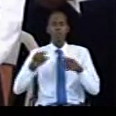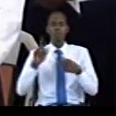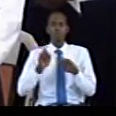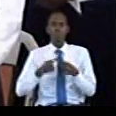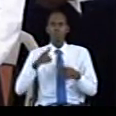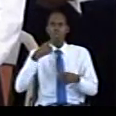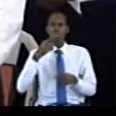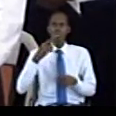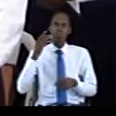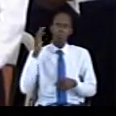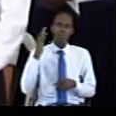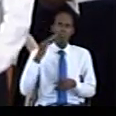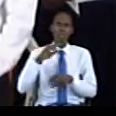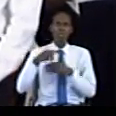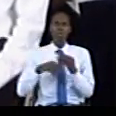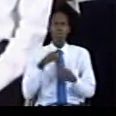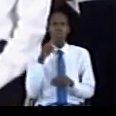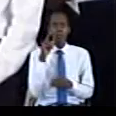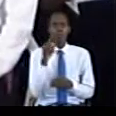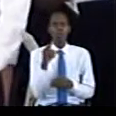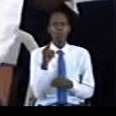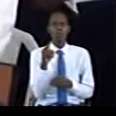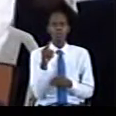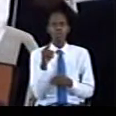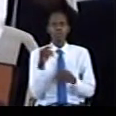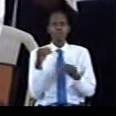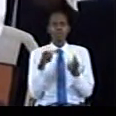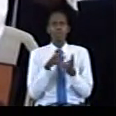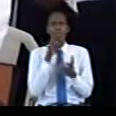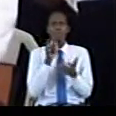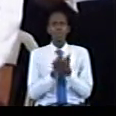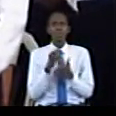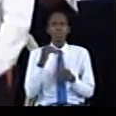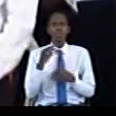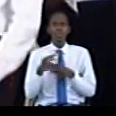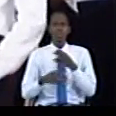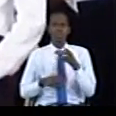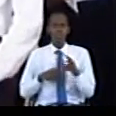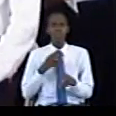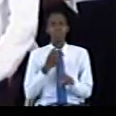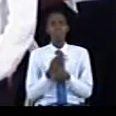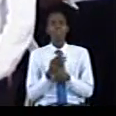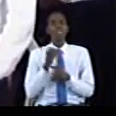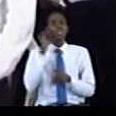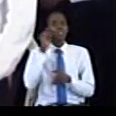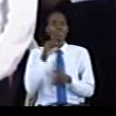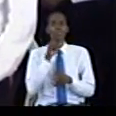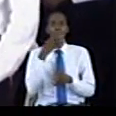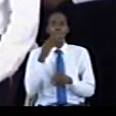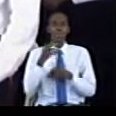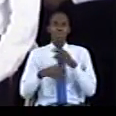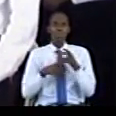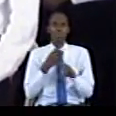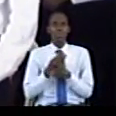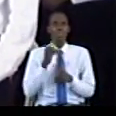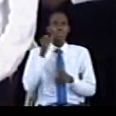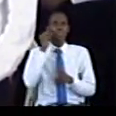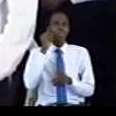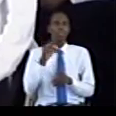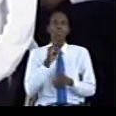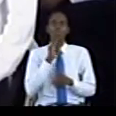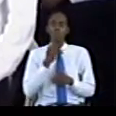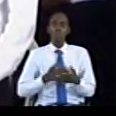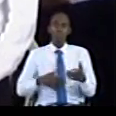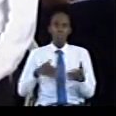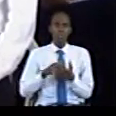to testify concerning you. He's not of the world. She's not of the world. She's born again. She's a child